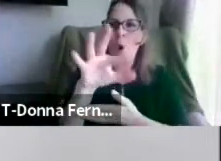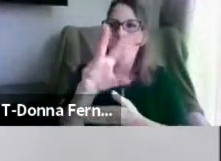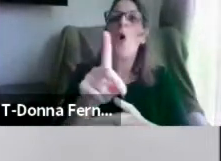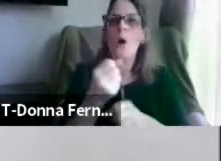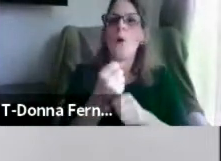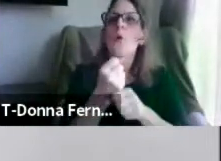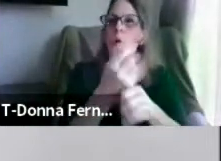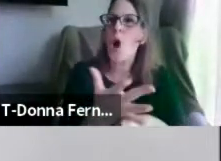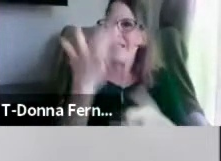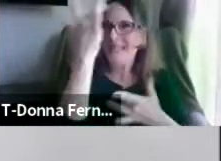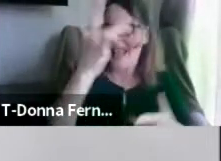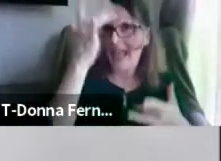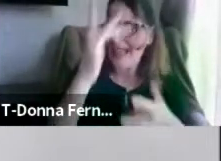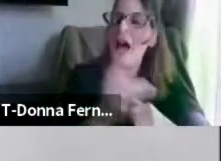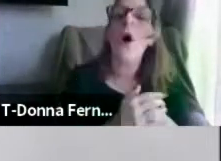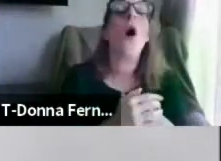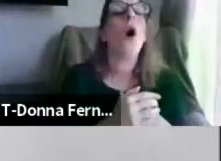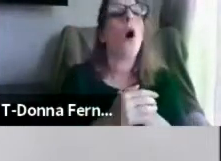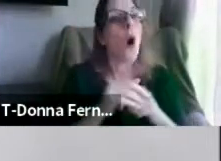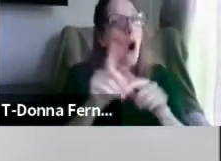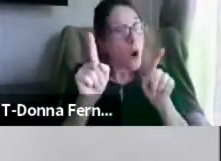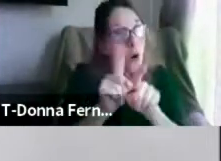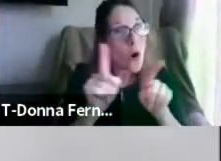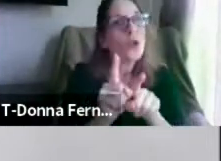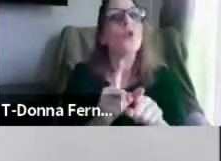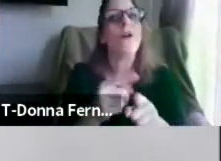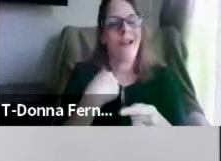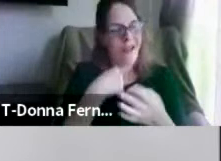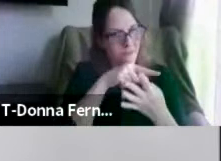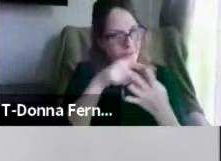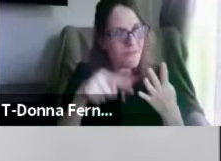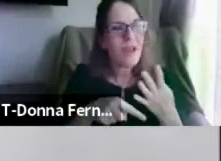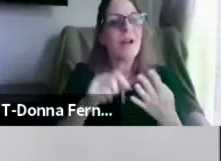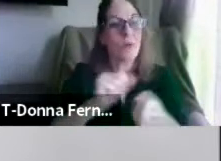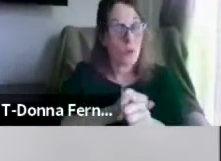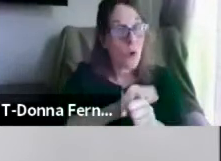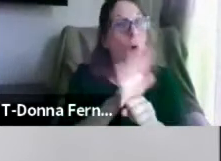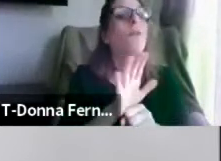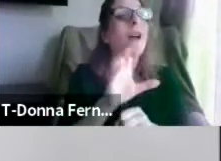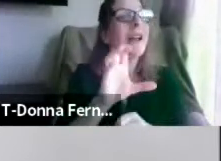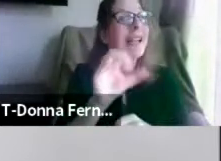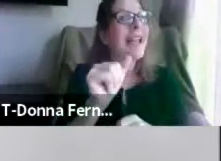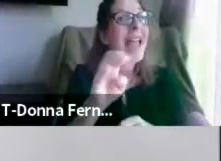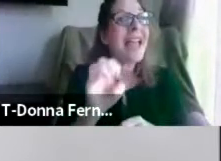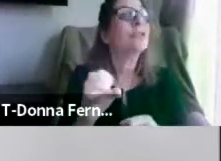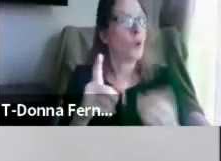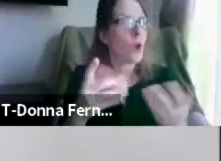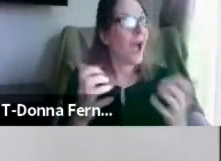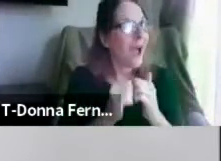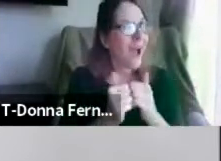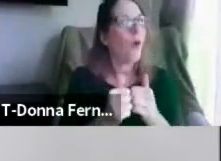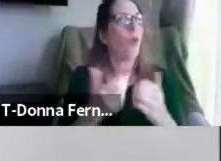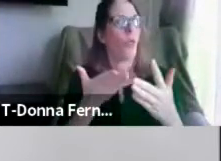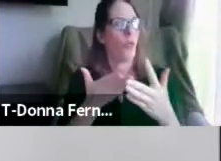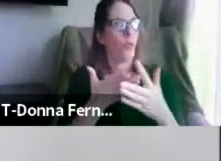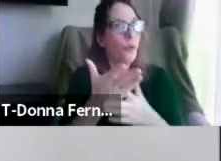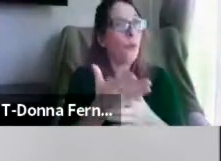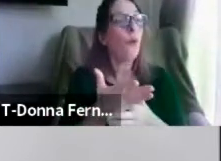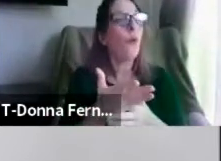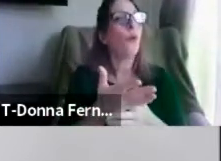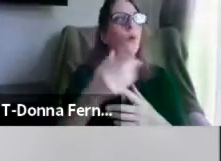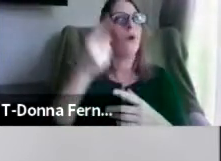Additionally, there have been several cases reported of COVID-19 being transmitted through recirculated